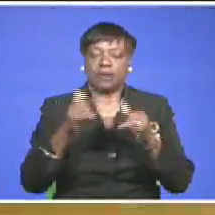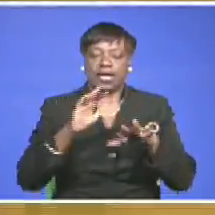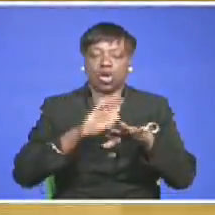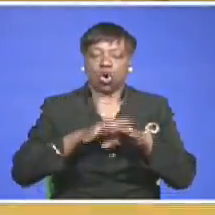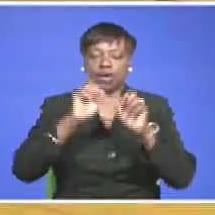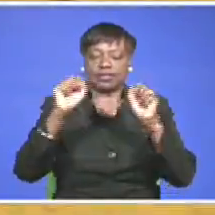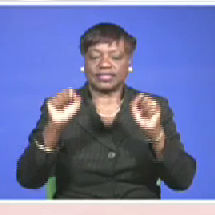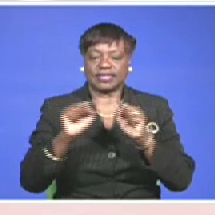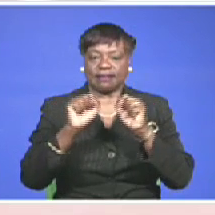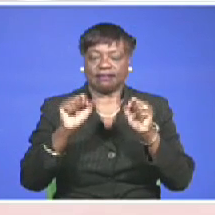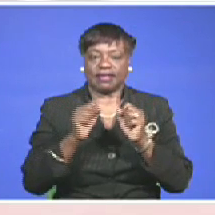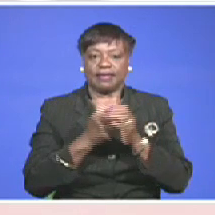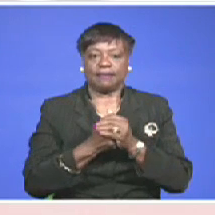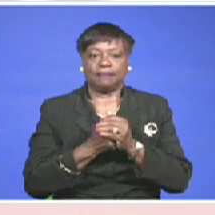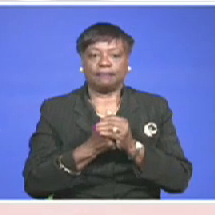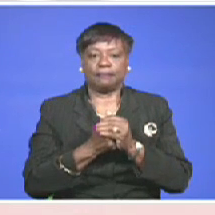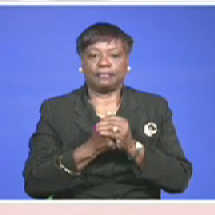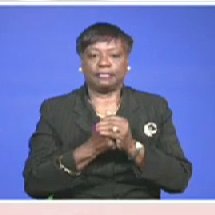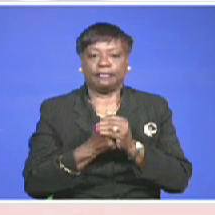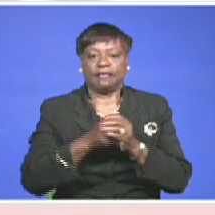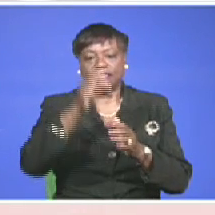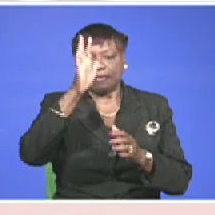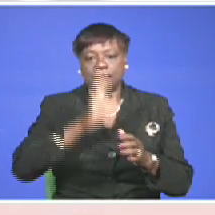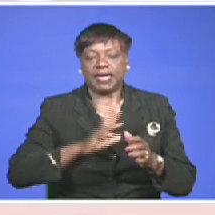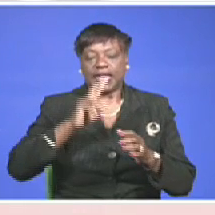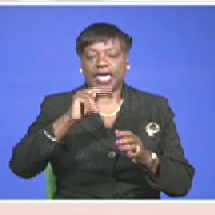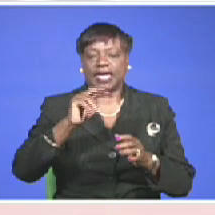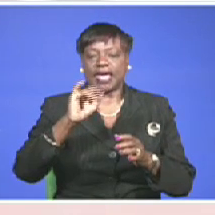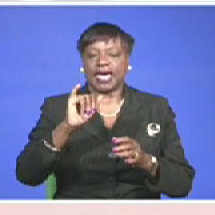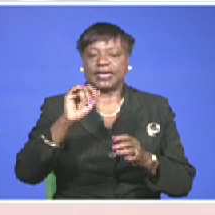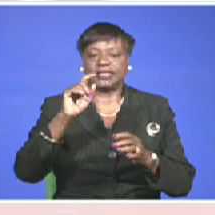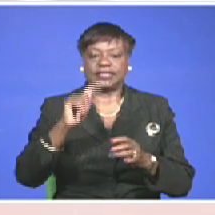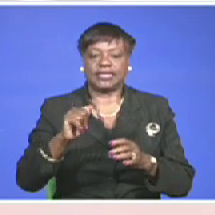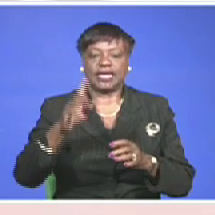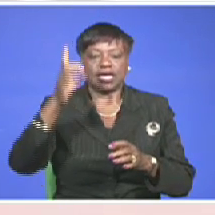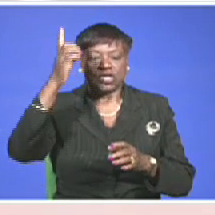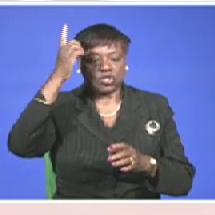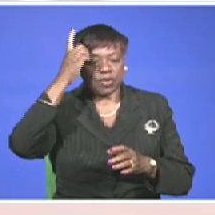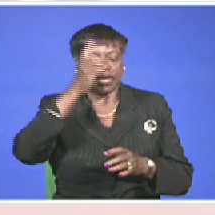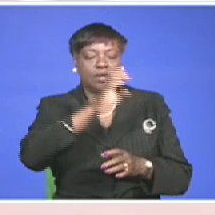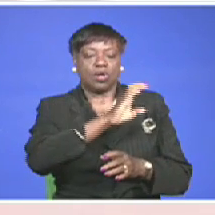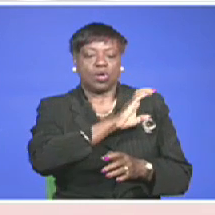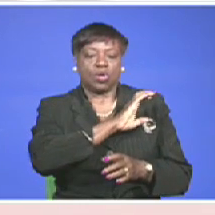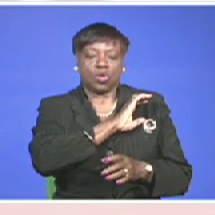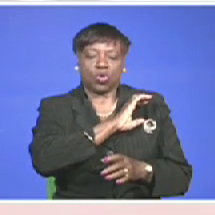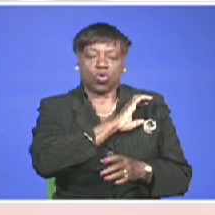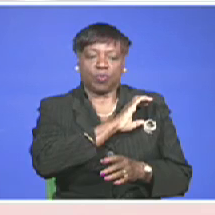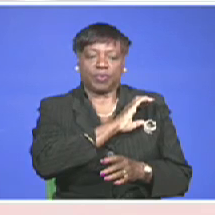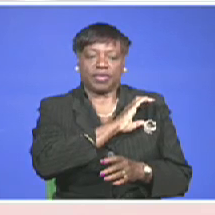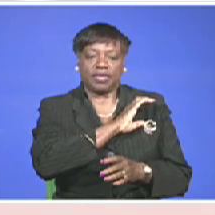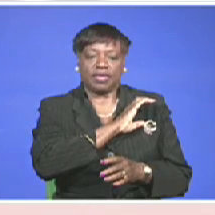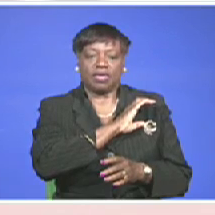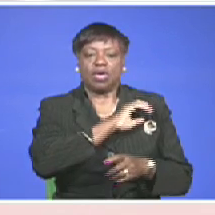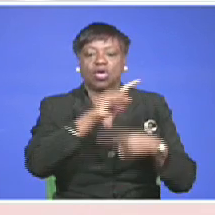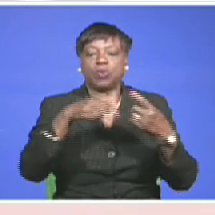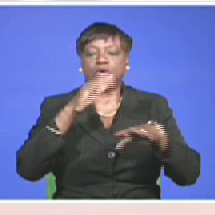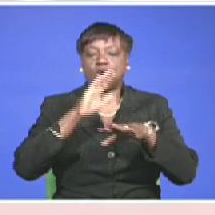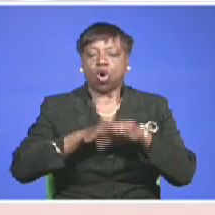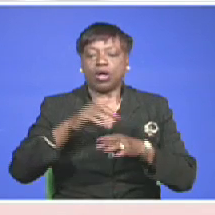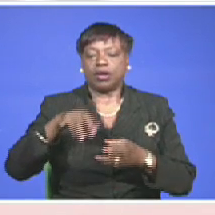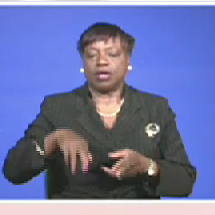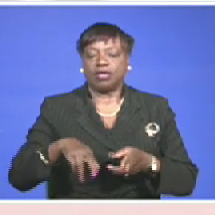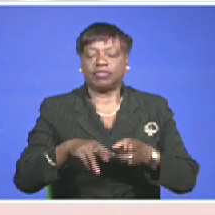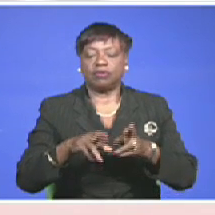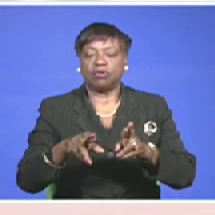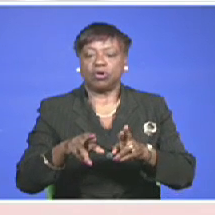on Saturday. From the men's NIT last night, Dwight Colby and the 4th-seeded Western Kentucky Hilltoppers once again going on the road and taking down